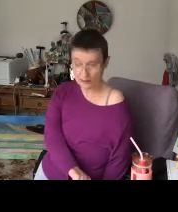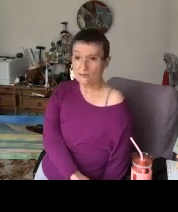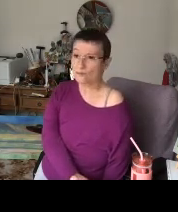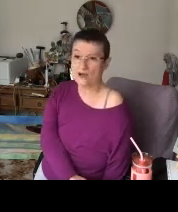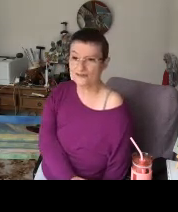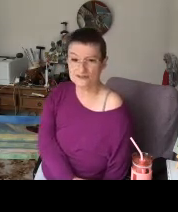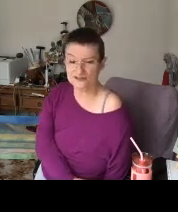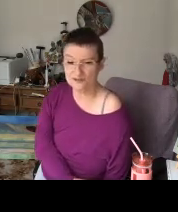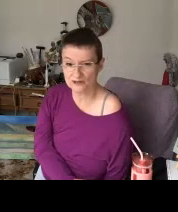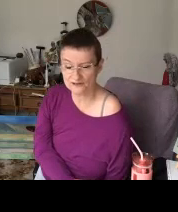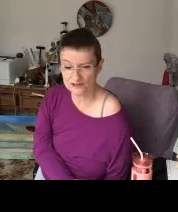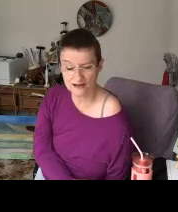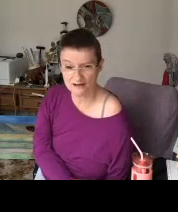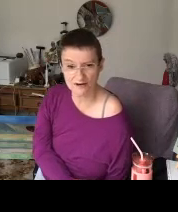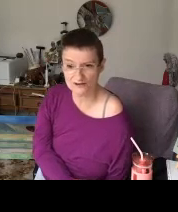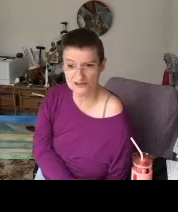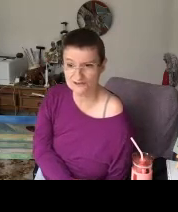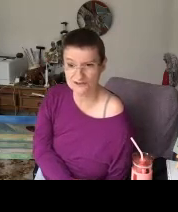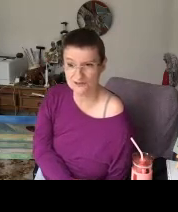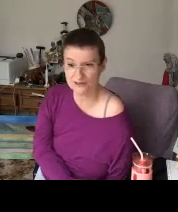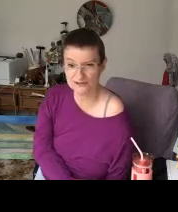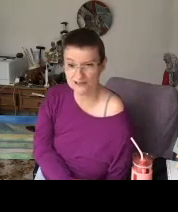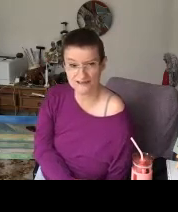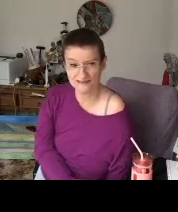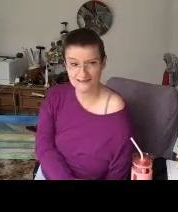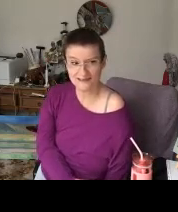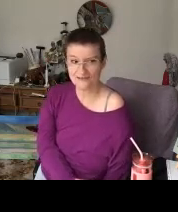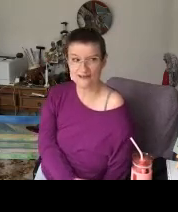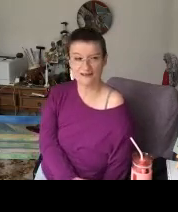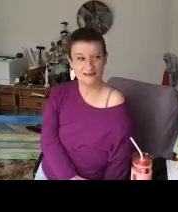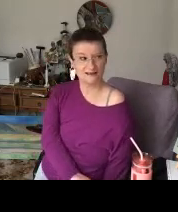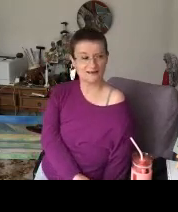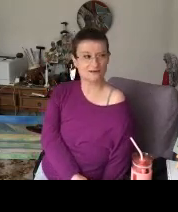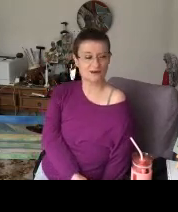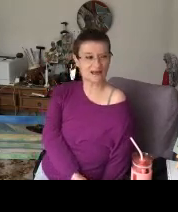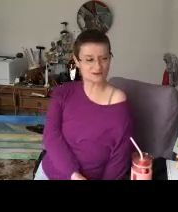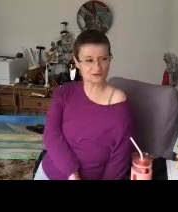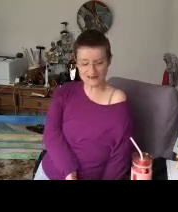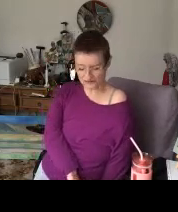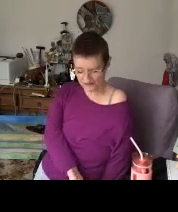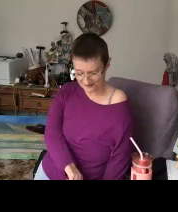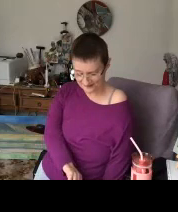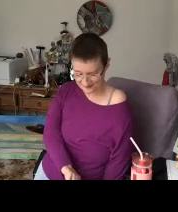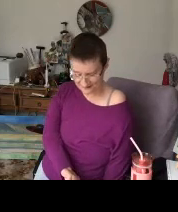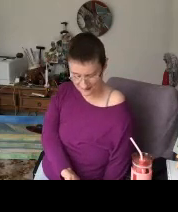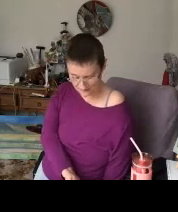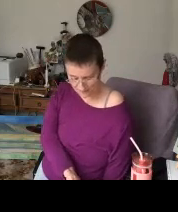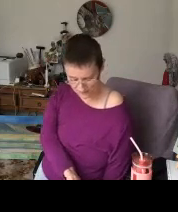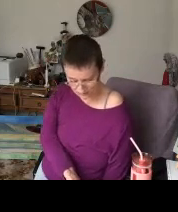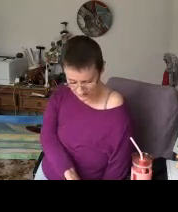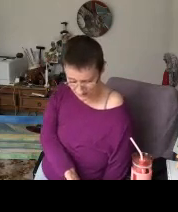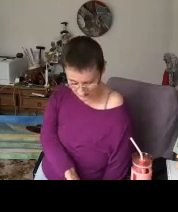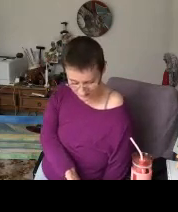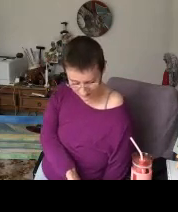said, "Where's the disability? I can't see the disability in there." And I thought, how strange!